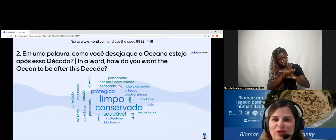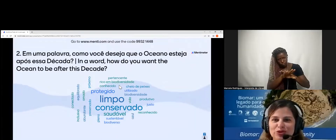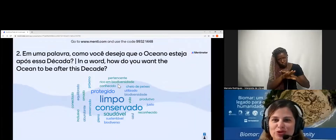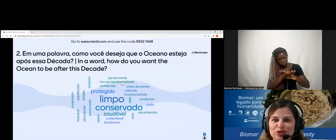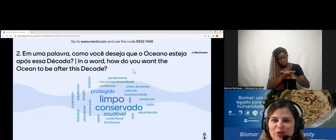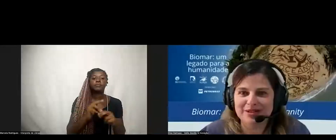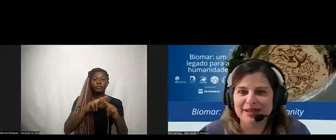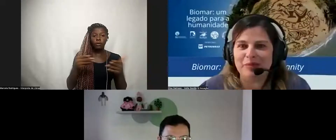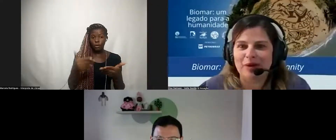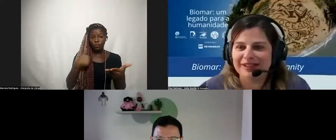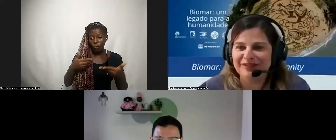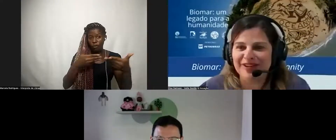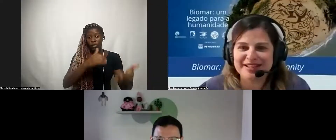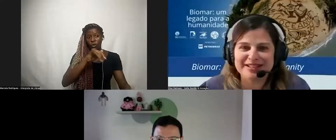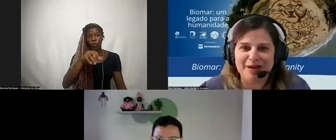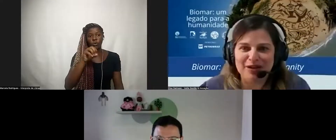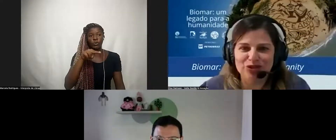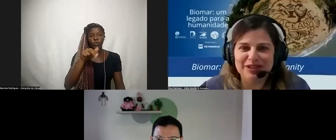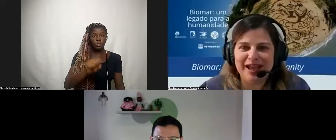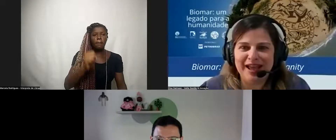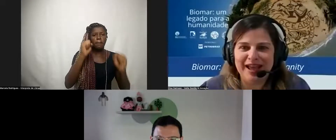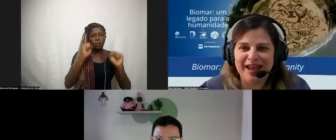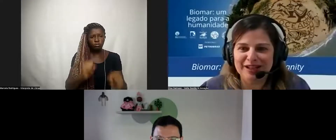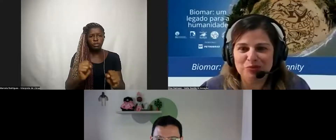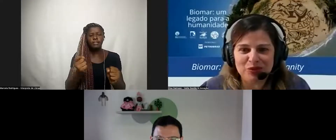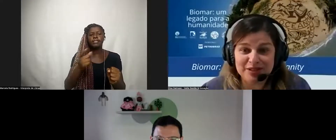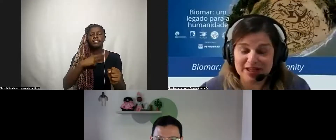a host, I'll invite Jonas to